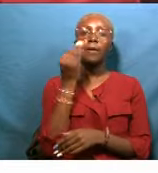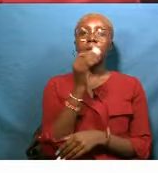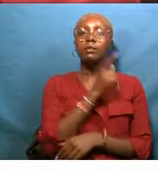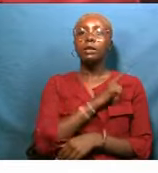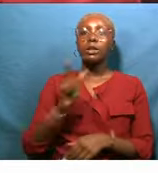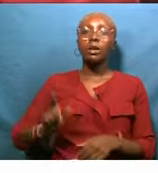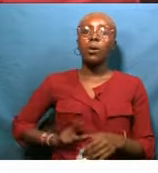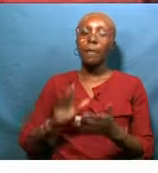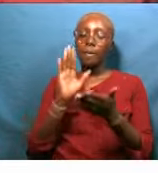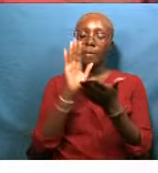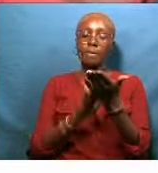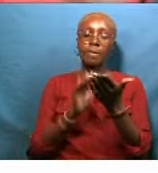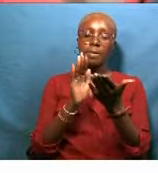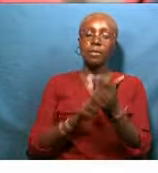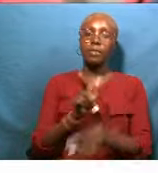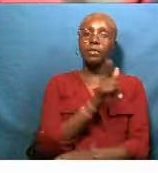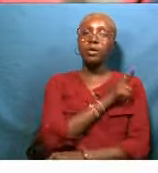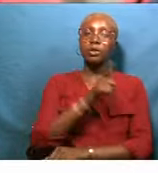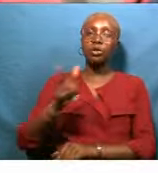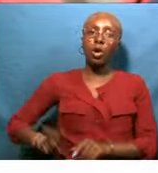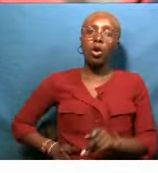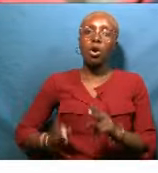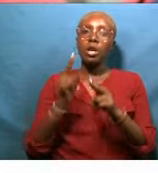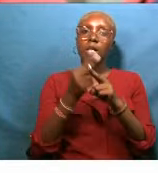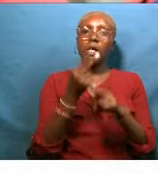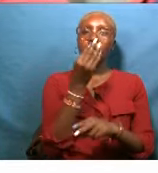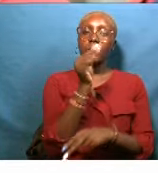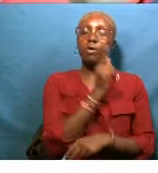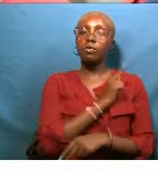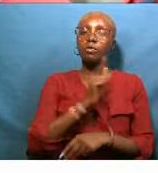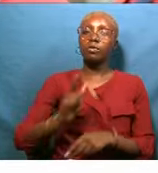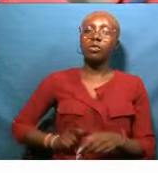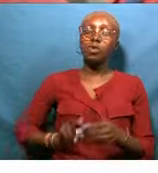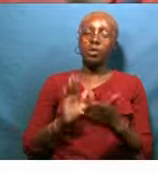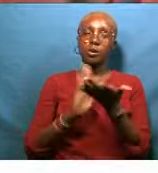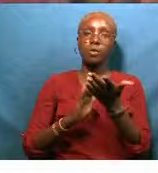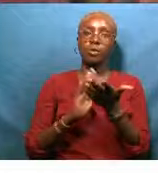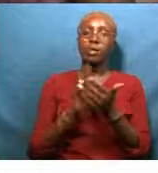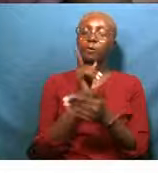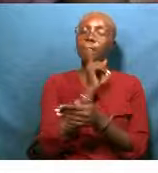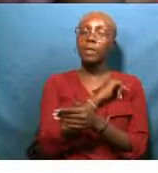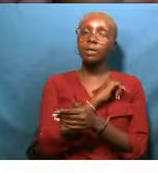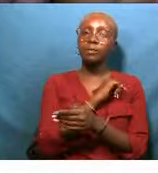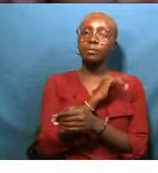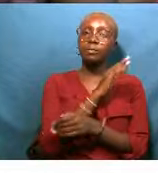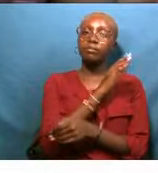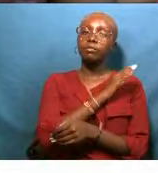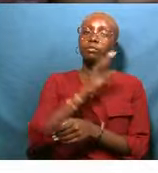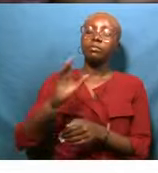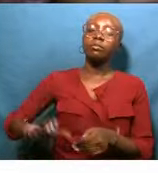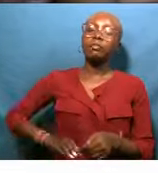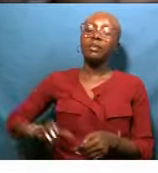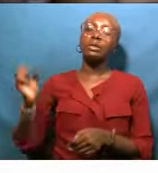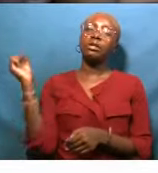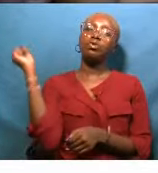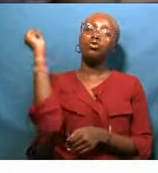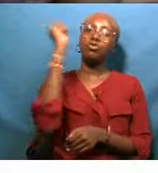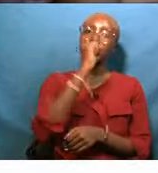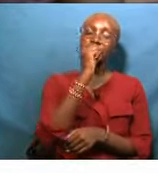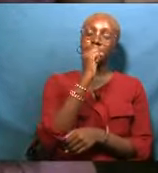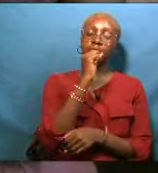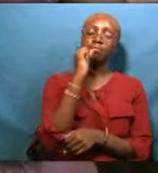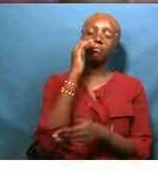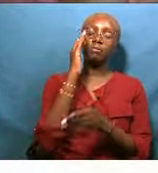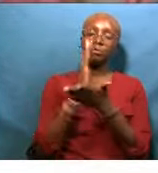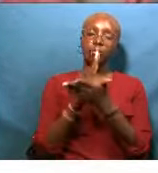Lord. Praise the Lord. The name of the Lord be praised. Christ is risen. He is